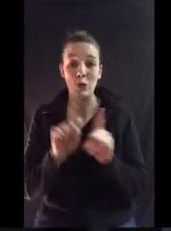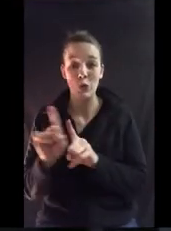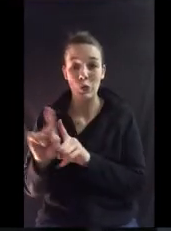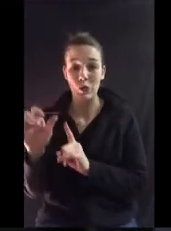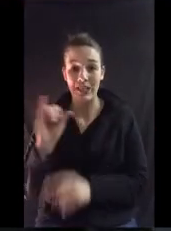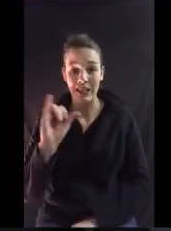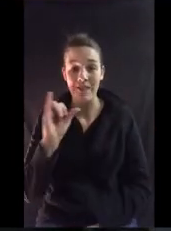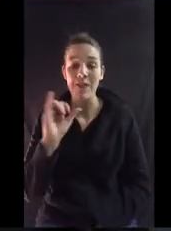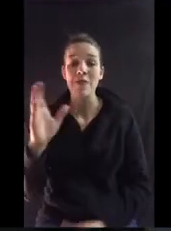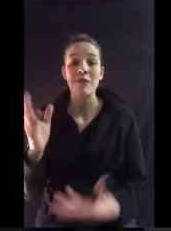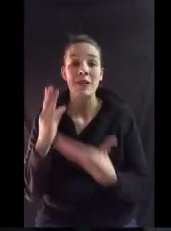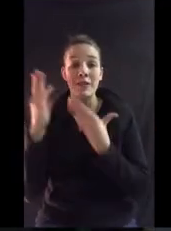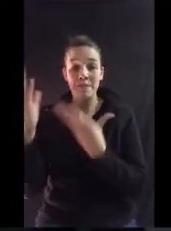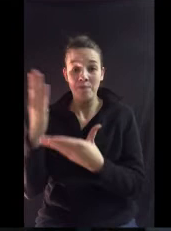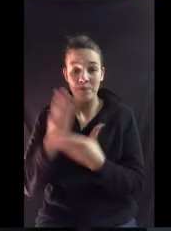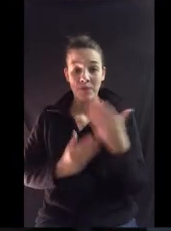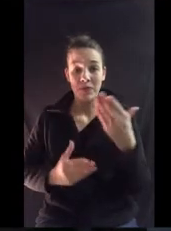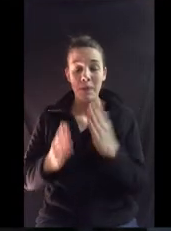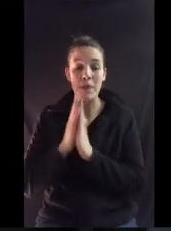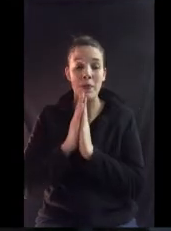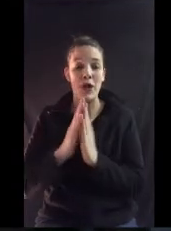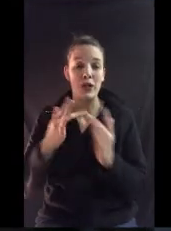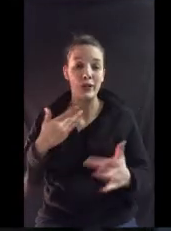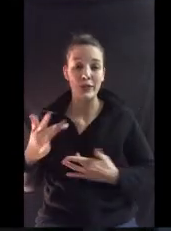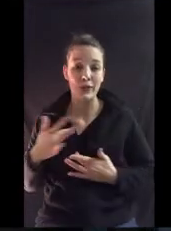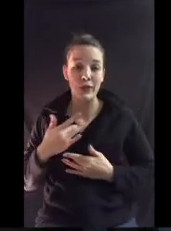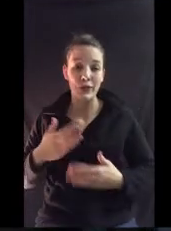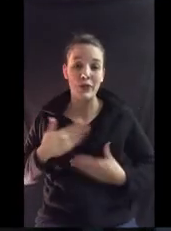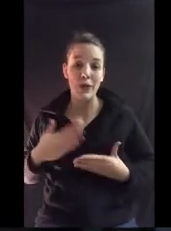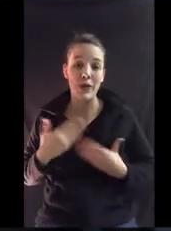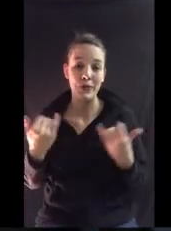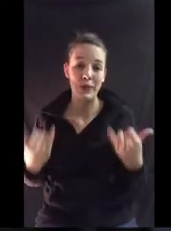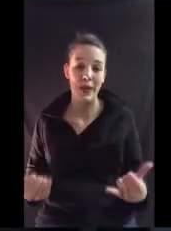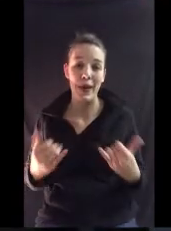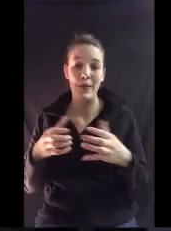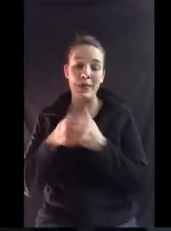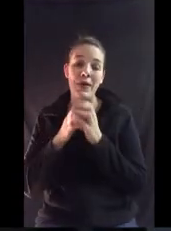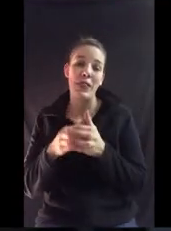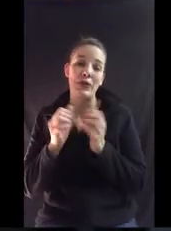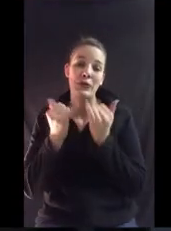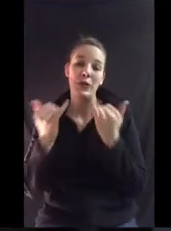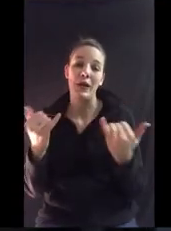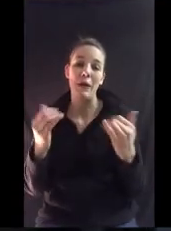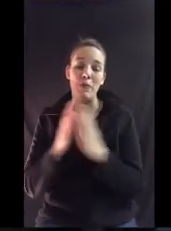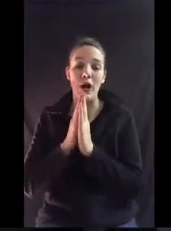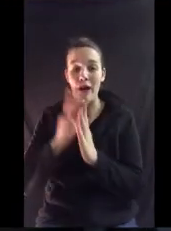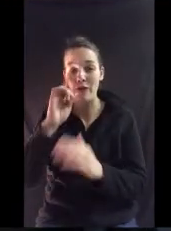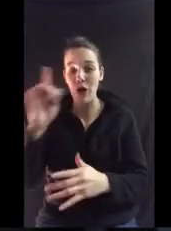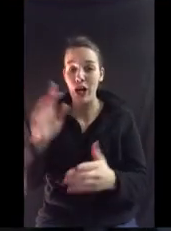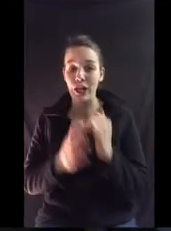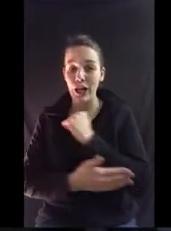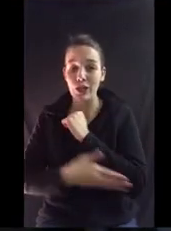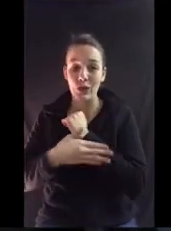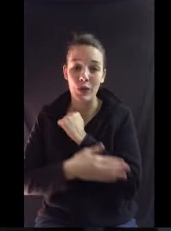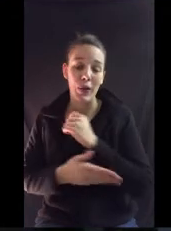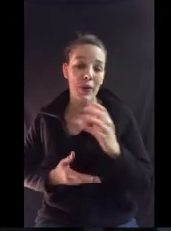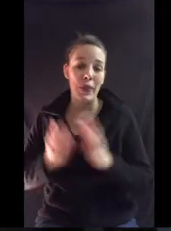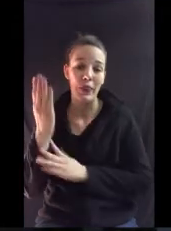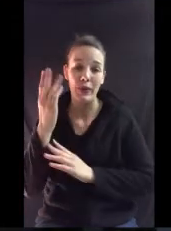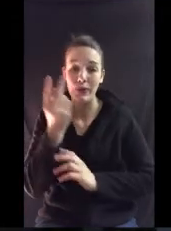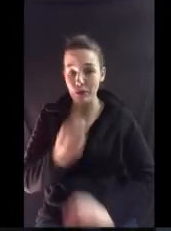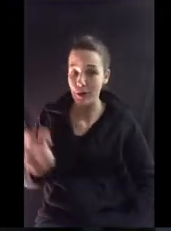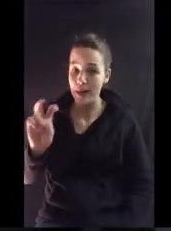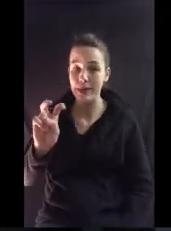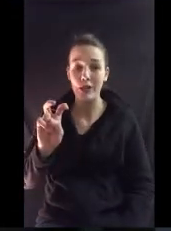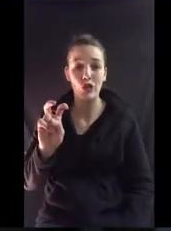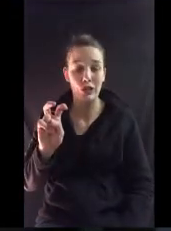on the Peace Church website as well. We do want to lift up some of our prayer concerns and joys today as we gather together. First of all, prayer for our country